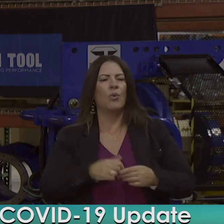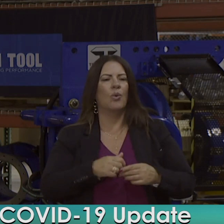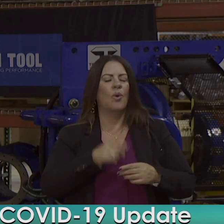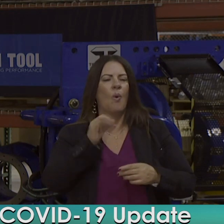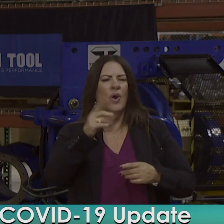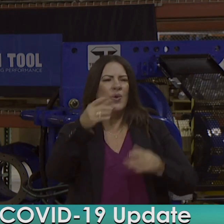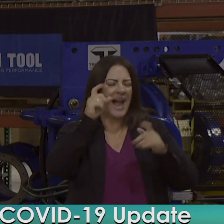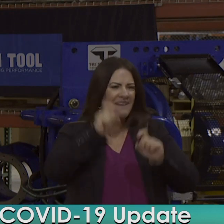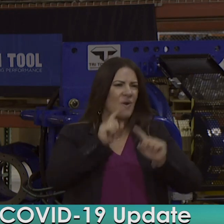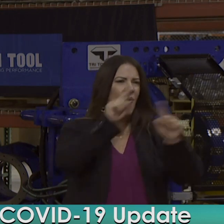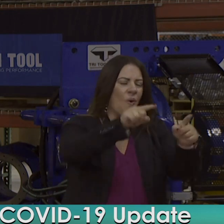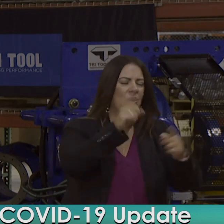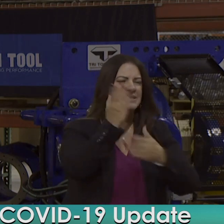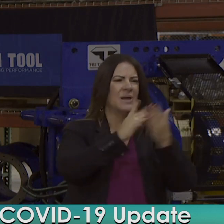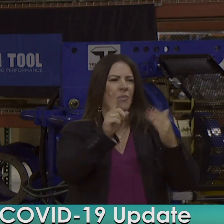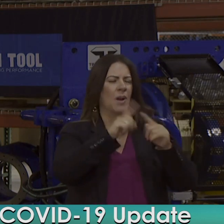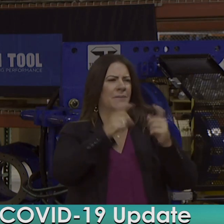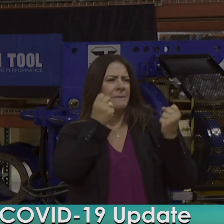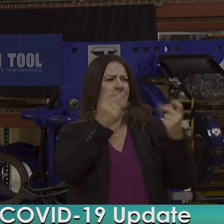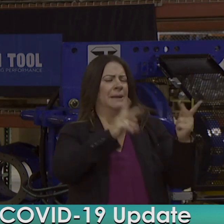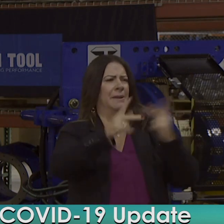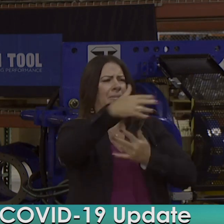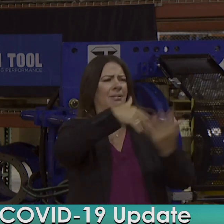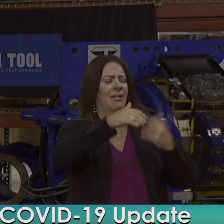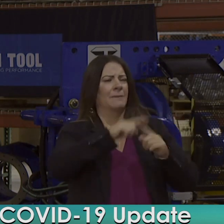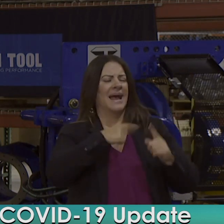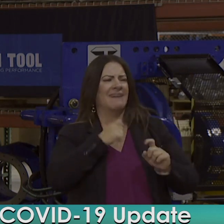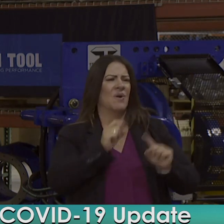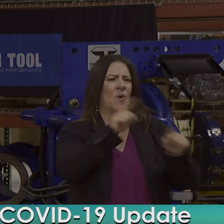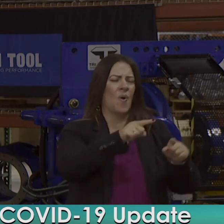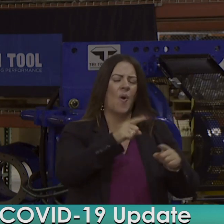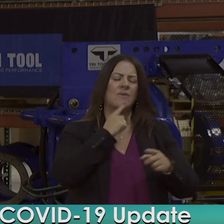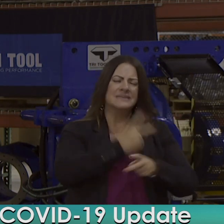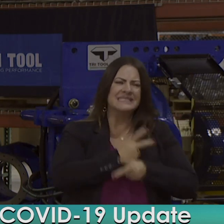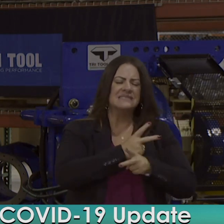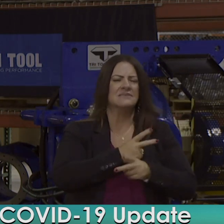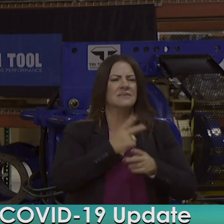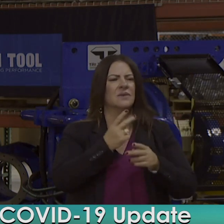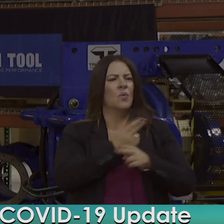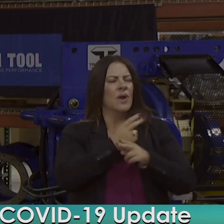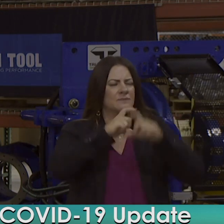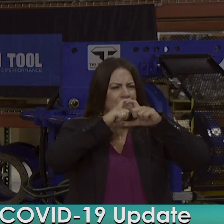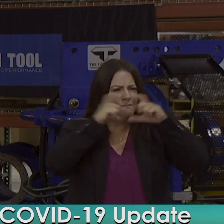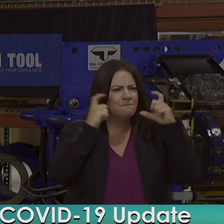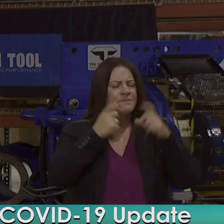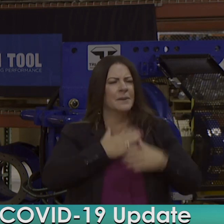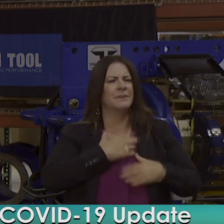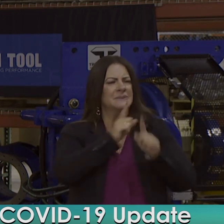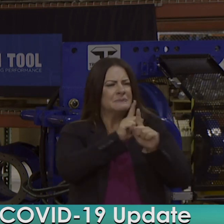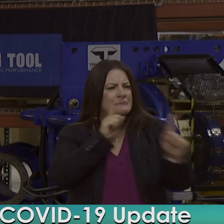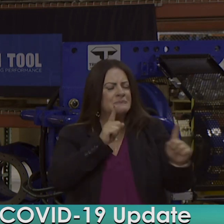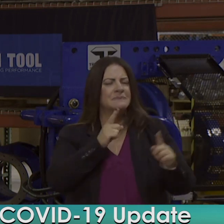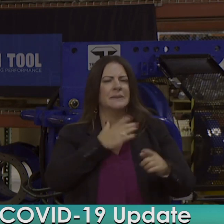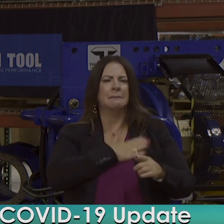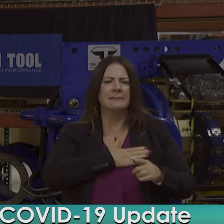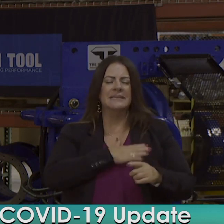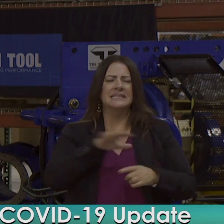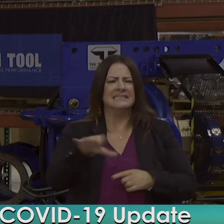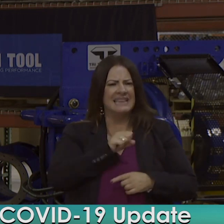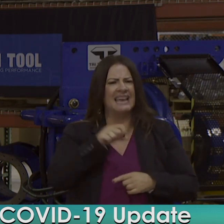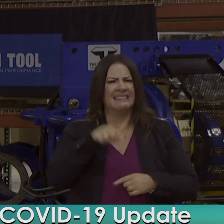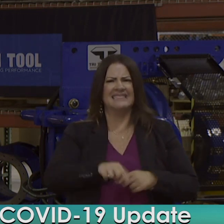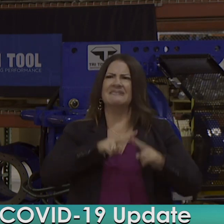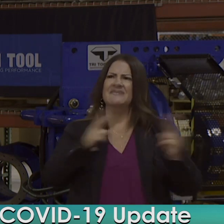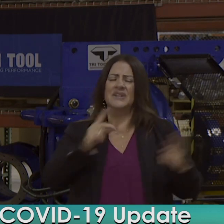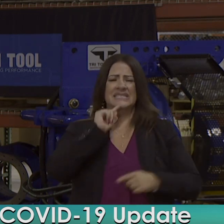physical distancing, where you're close and proximate with other people. Please wear face covering. Please take this pandemic